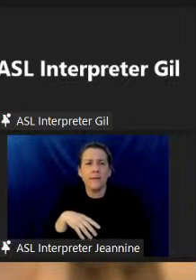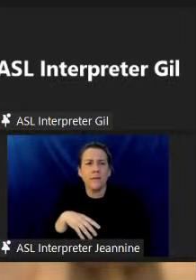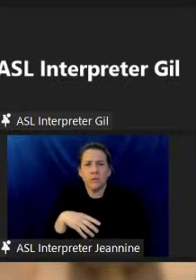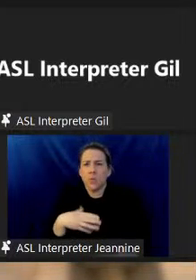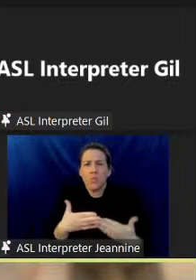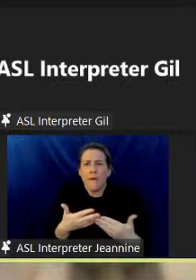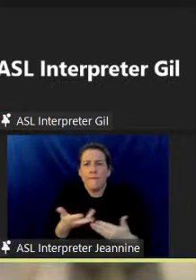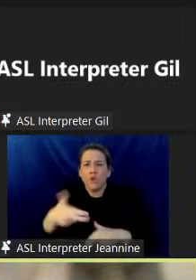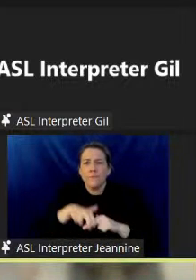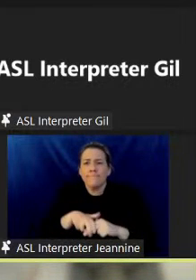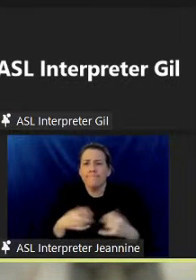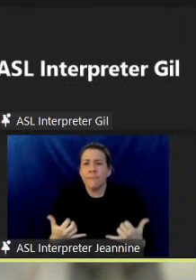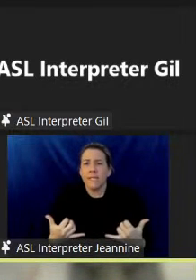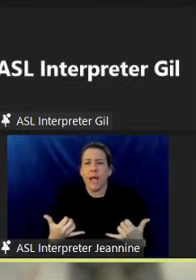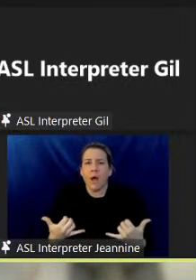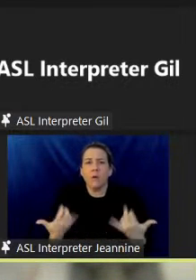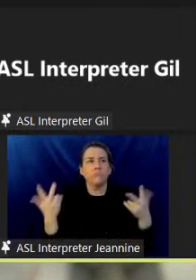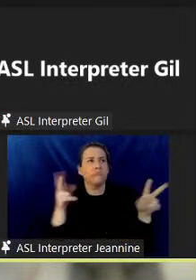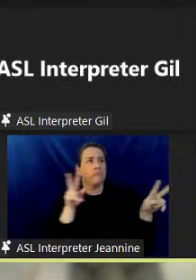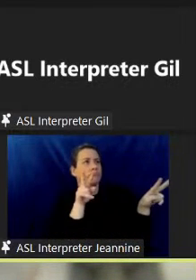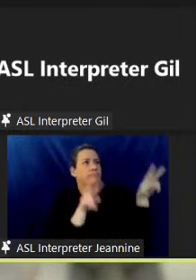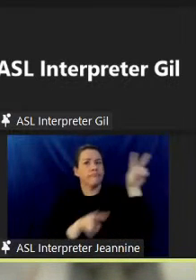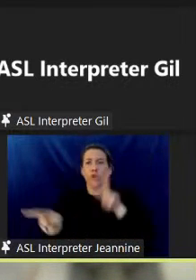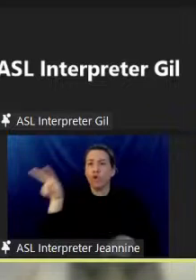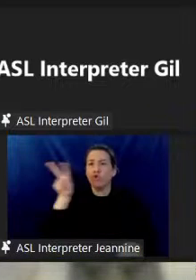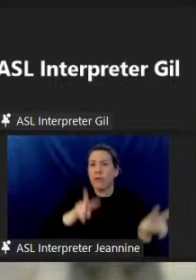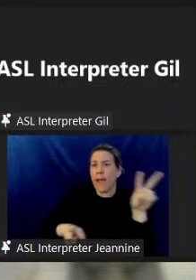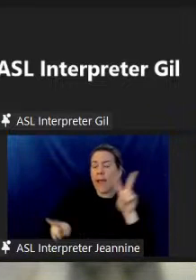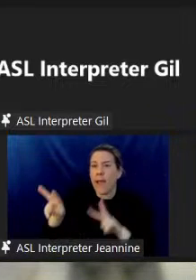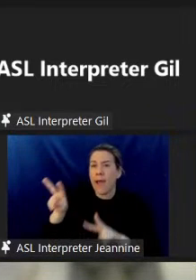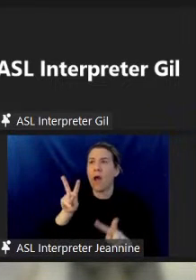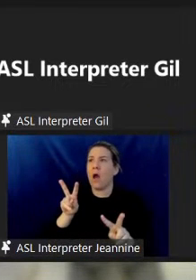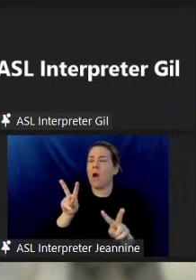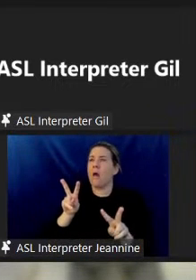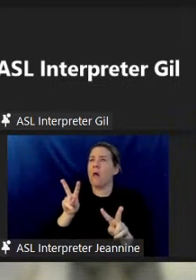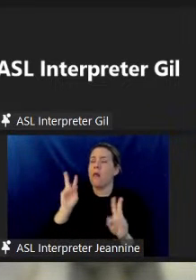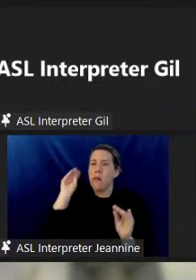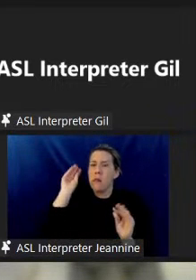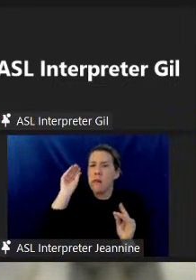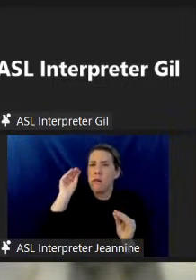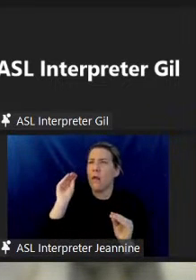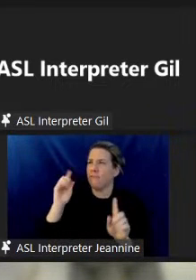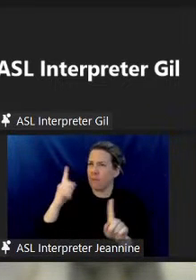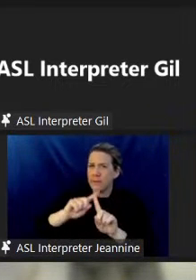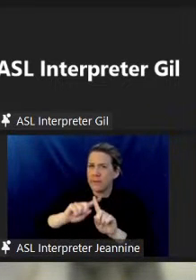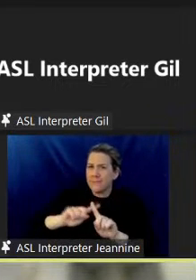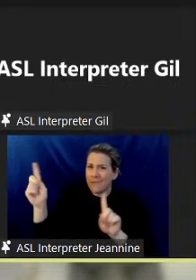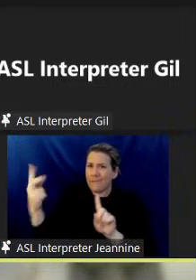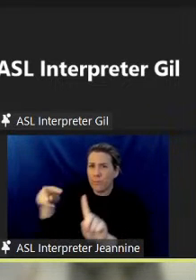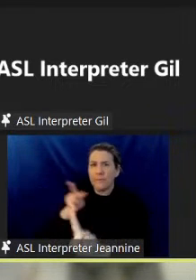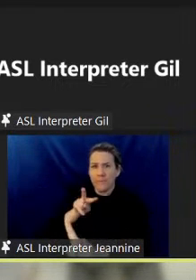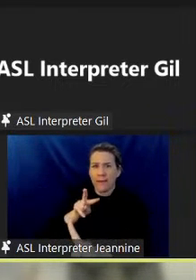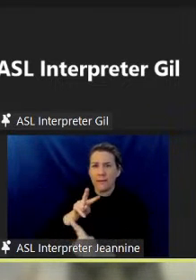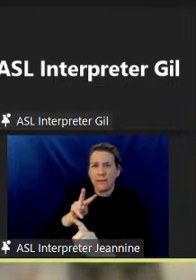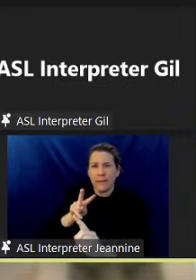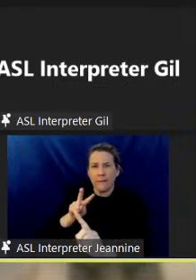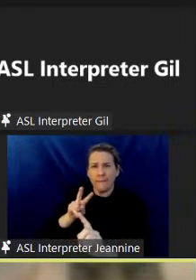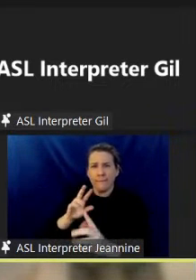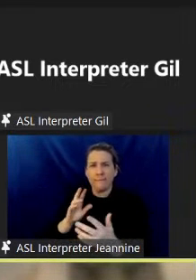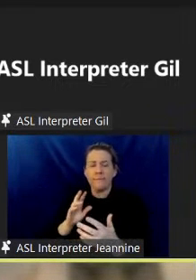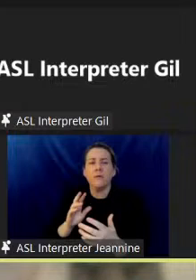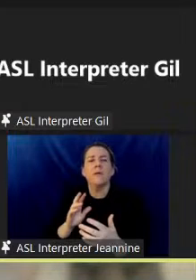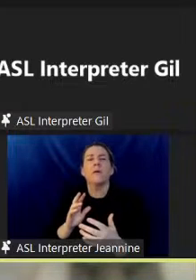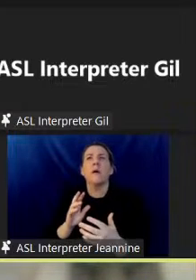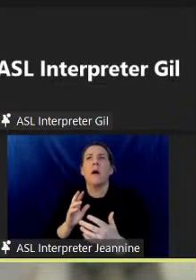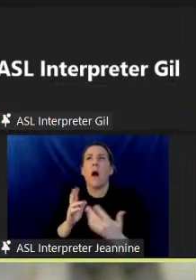now? And look around at those things from a different perspective than you normally would look. I'd like you to take a look at those